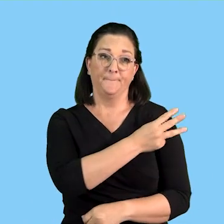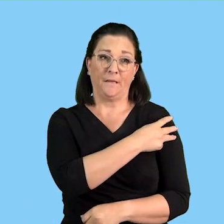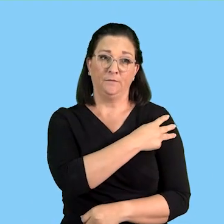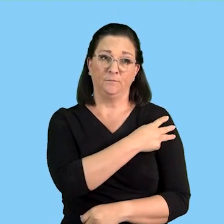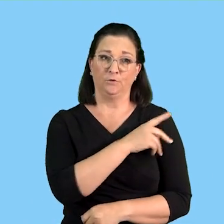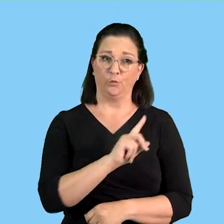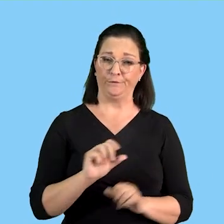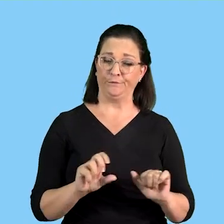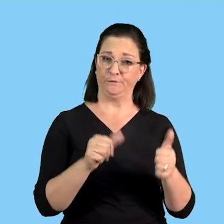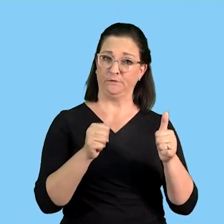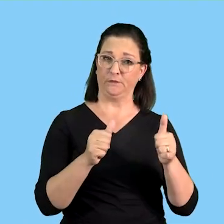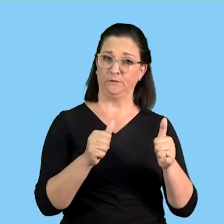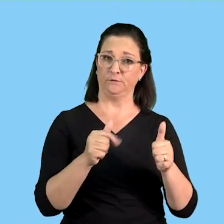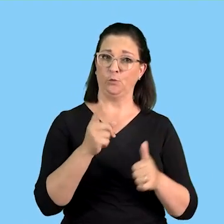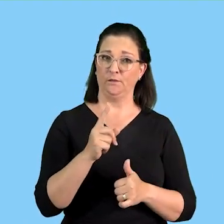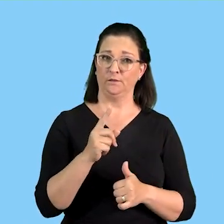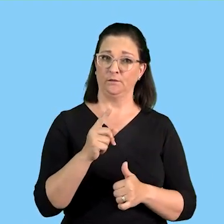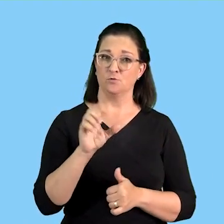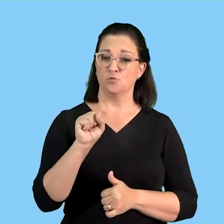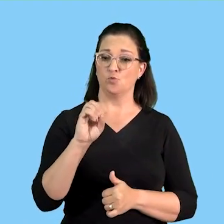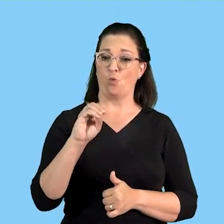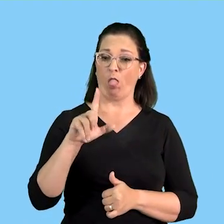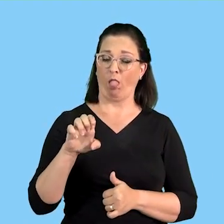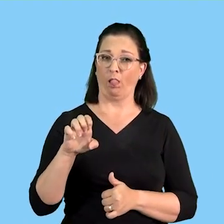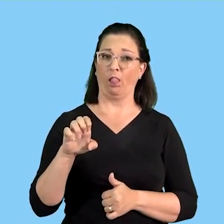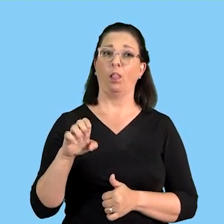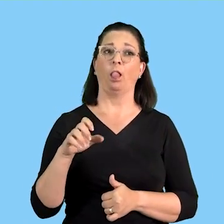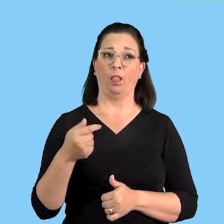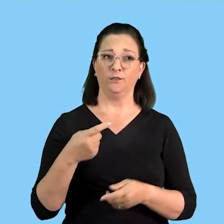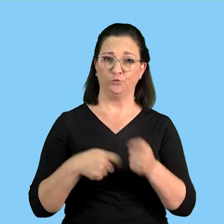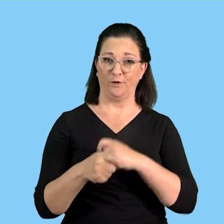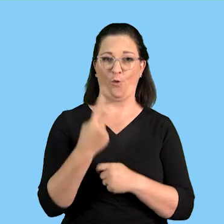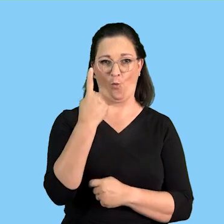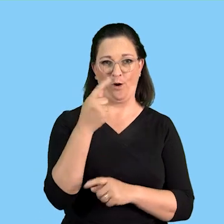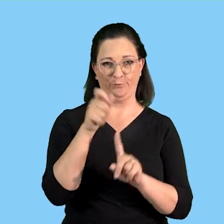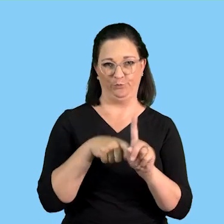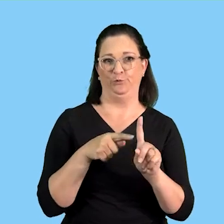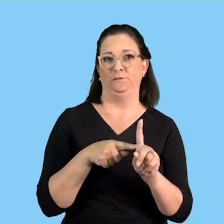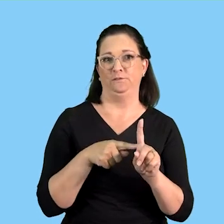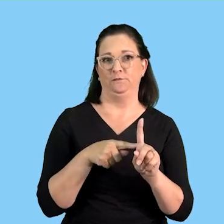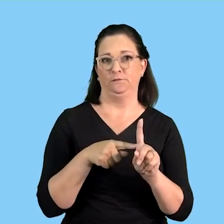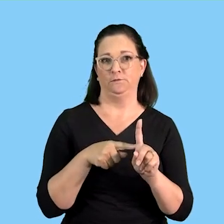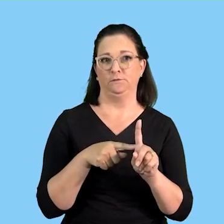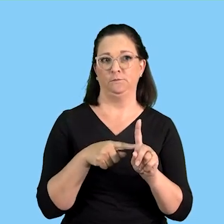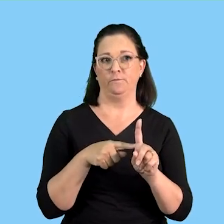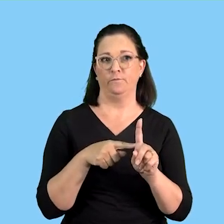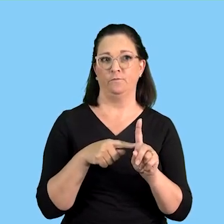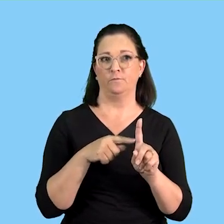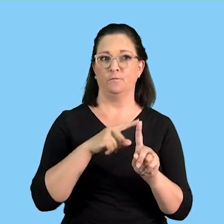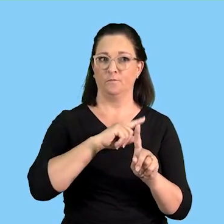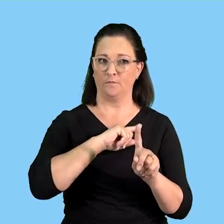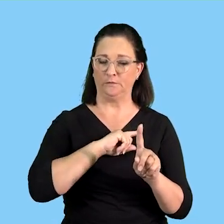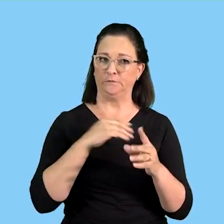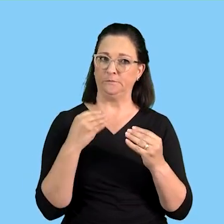your management. What is the success of a sole trader there? A sole trader as a business owned by one person, this allows